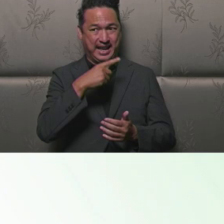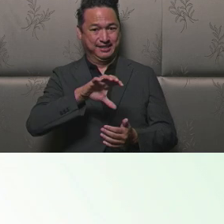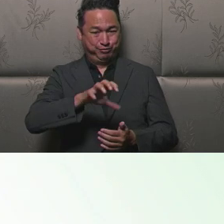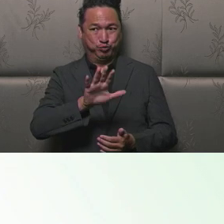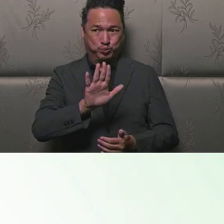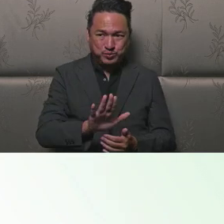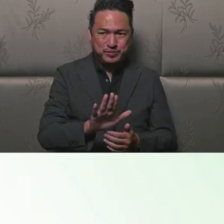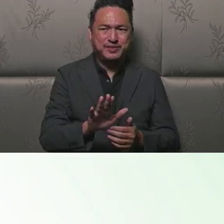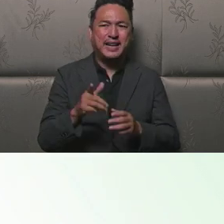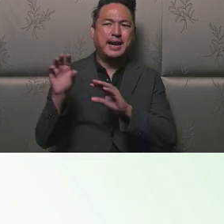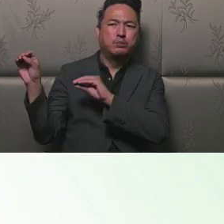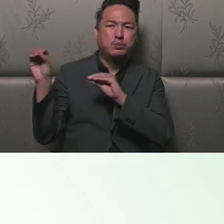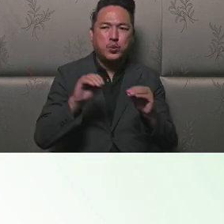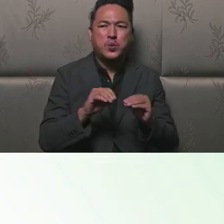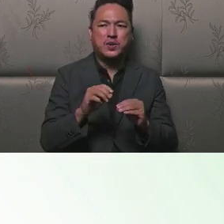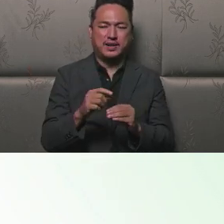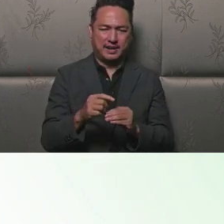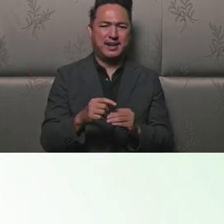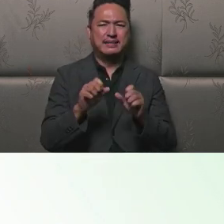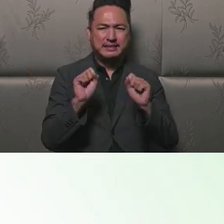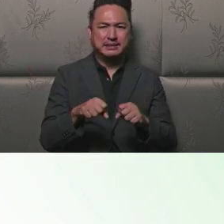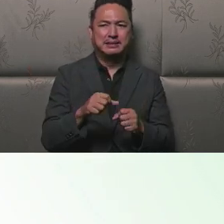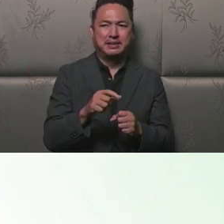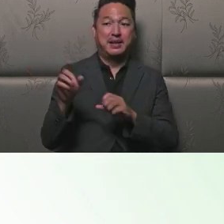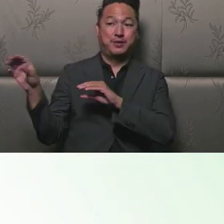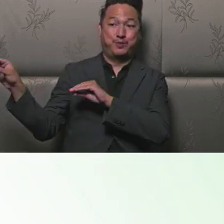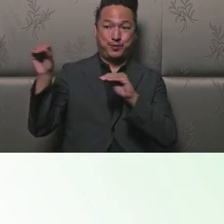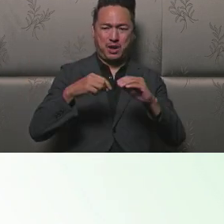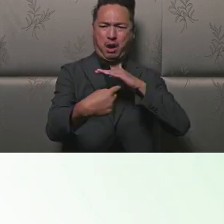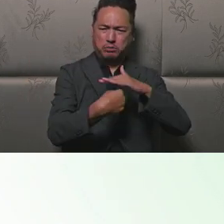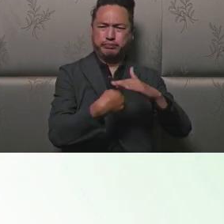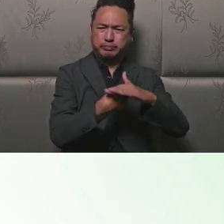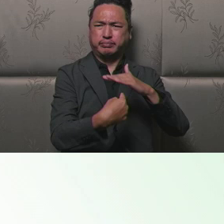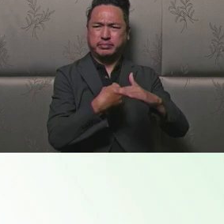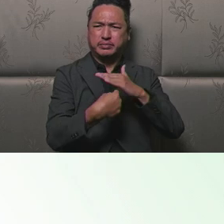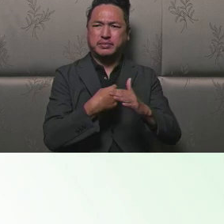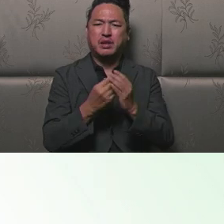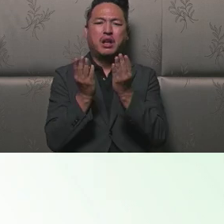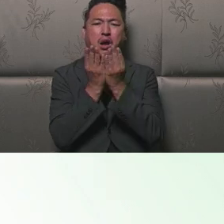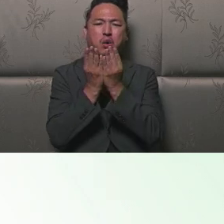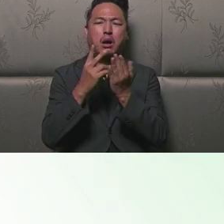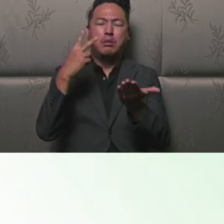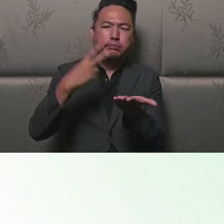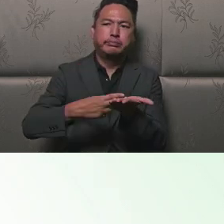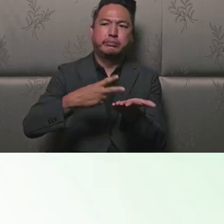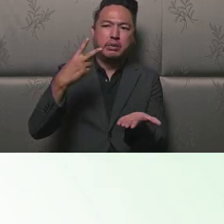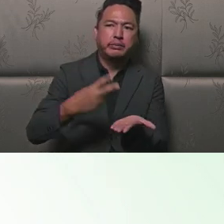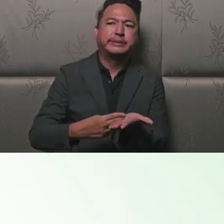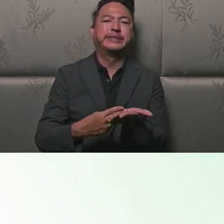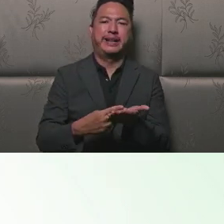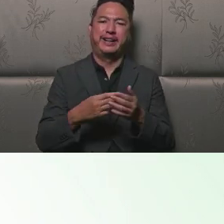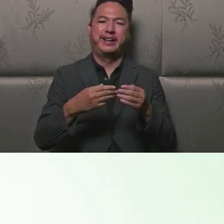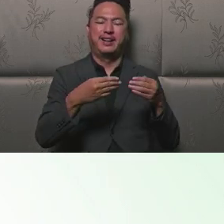national averages. If we're in primary, you're going to see the males, the boys, are at about 63%